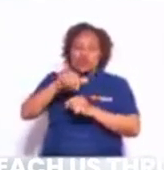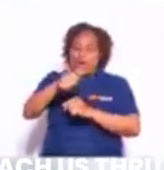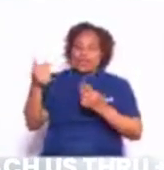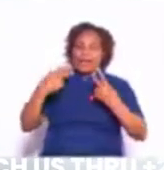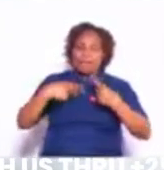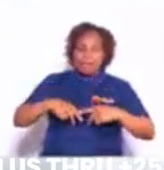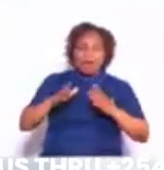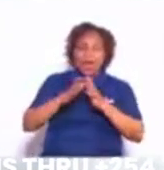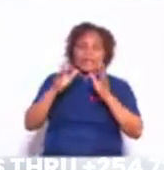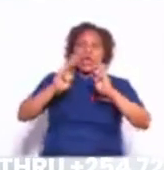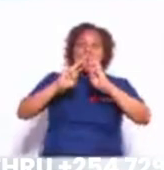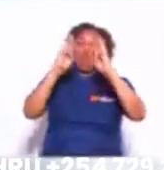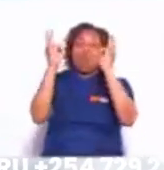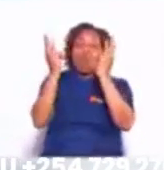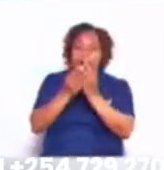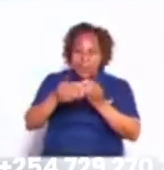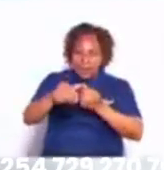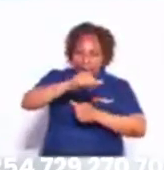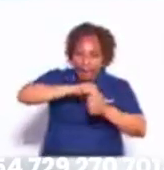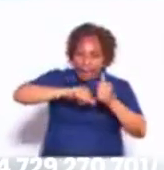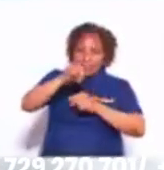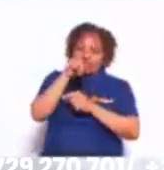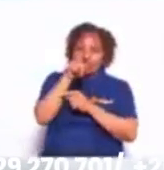the world around you.